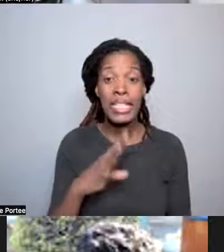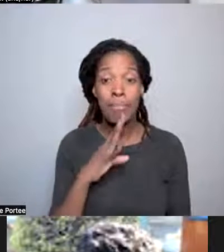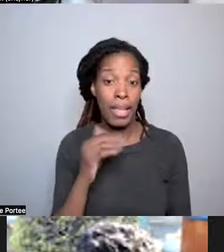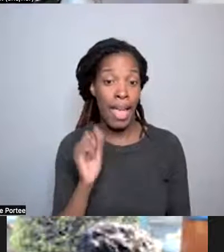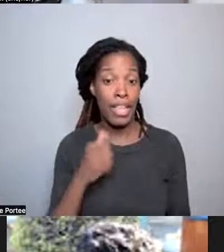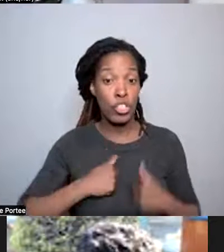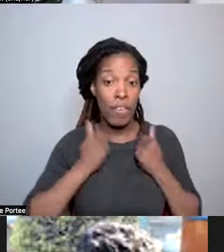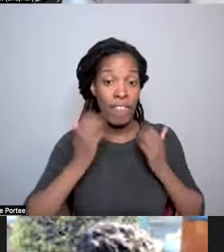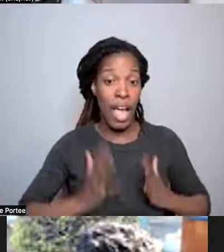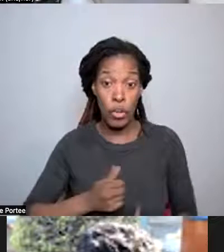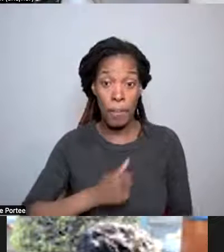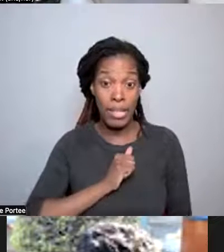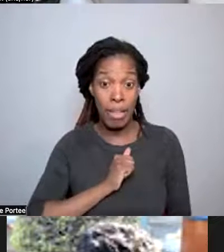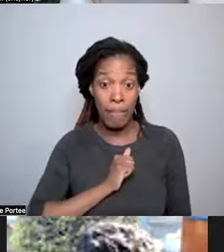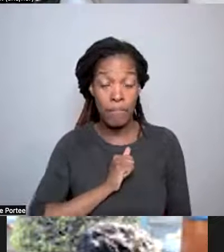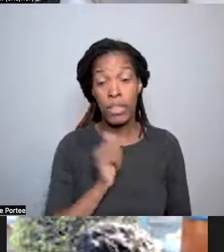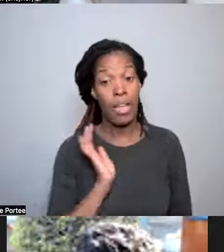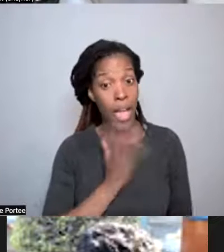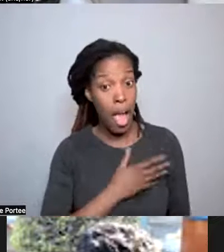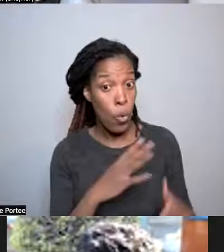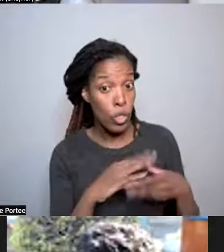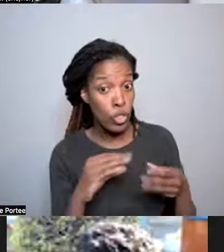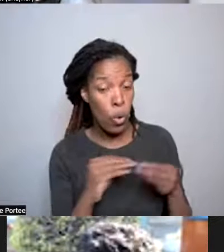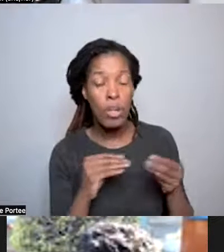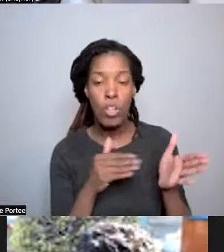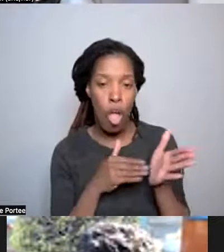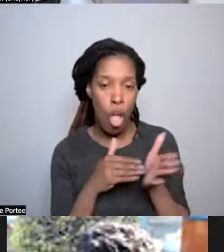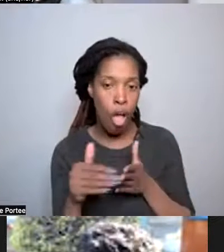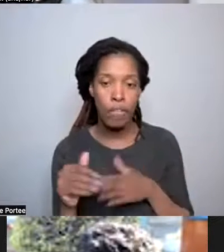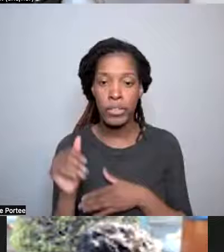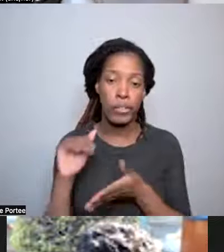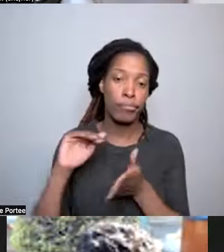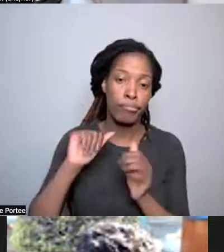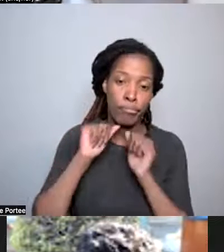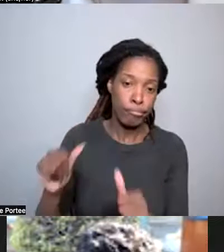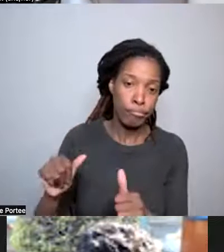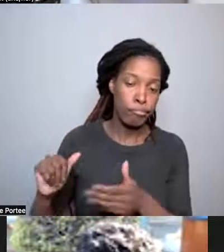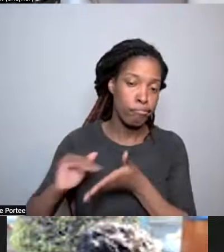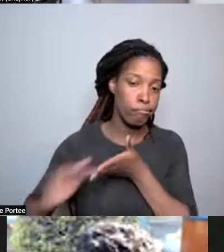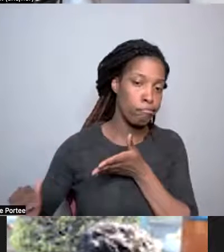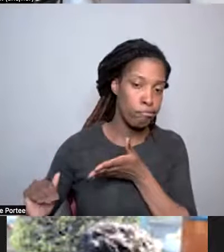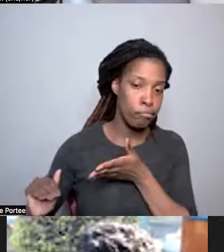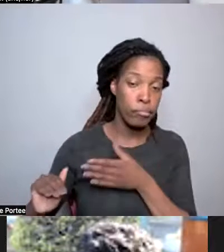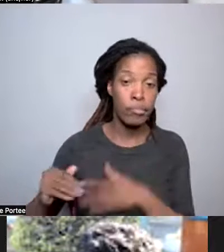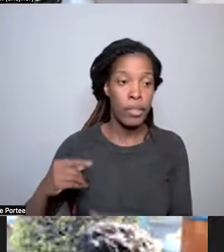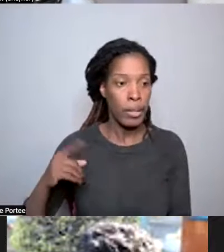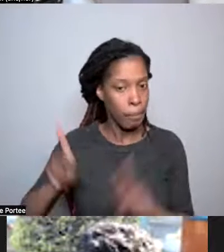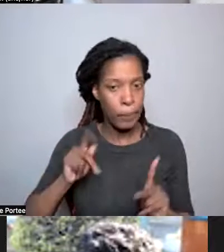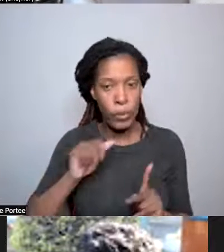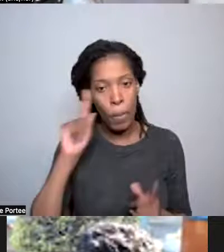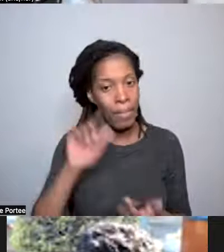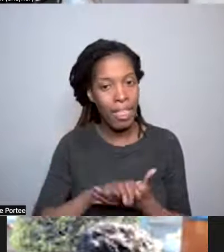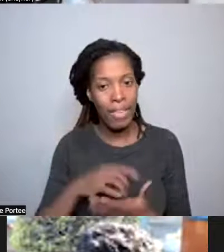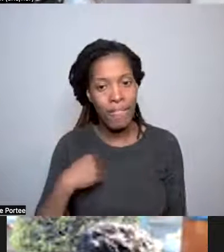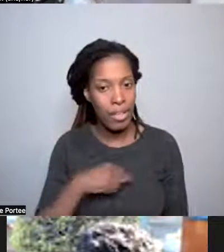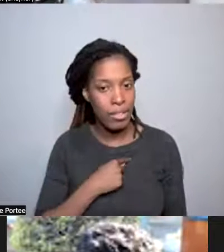myself. Our stories are often discounted and we are not believed. So